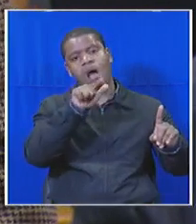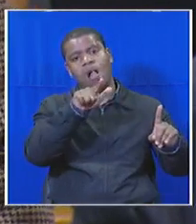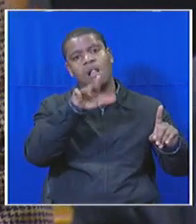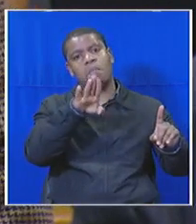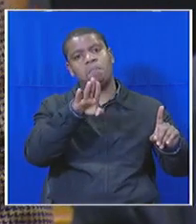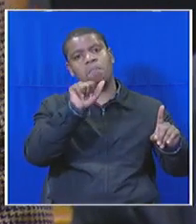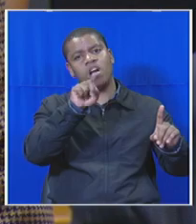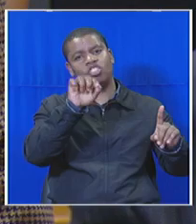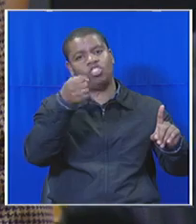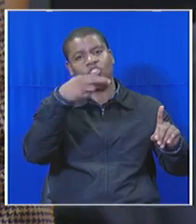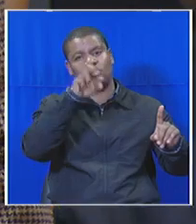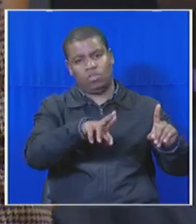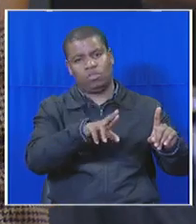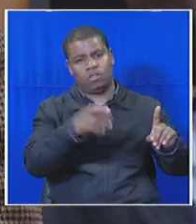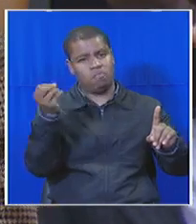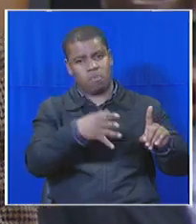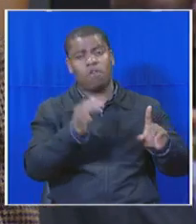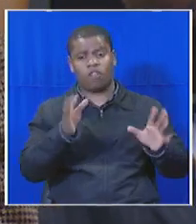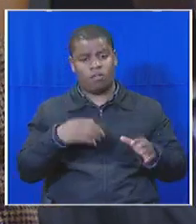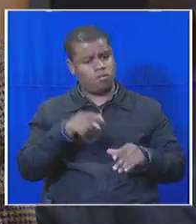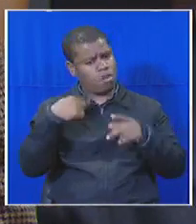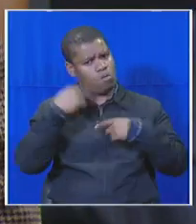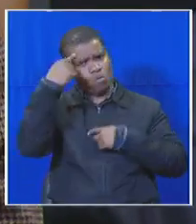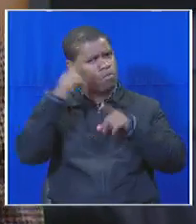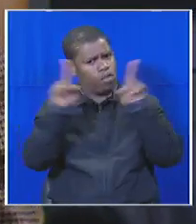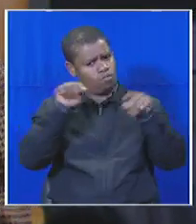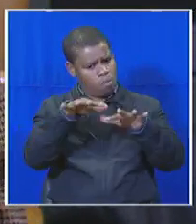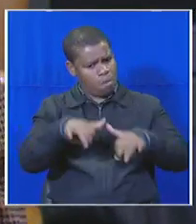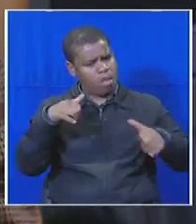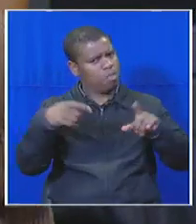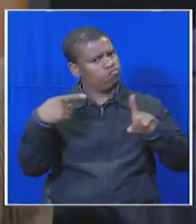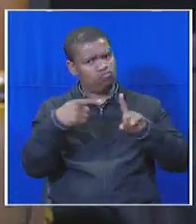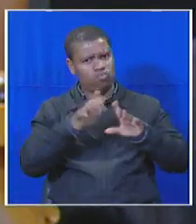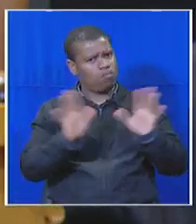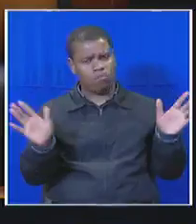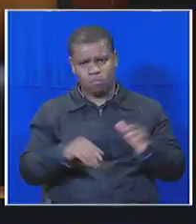allow that thing to happen. It is because we can do the same.